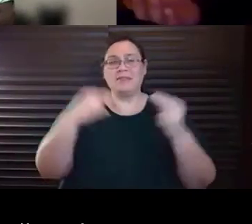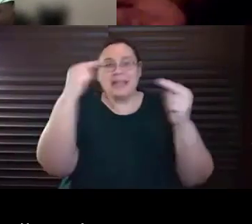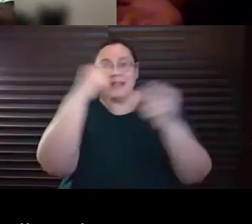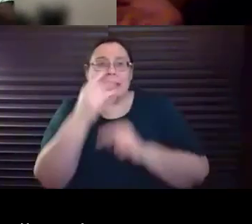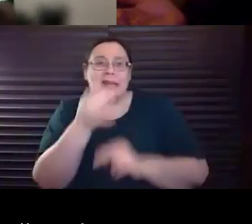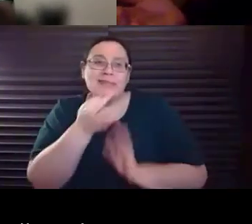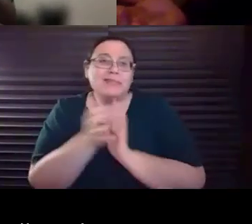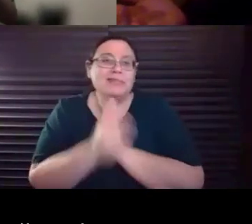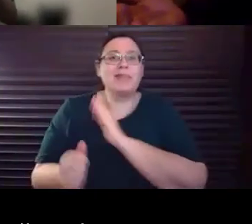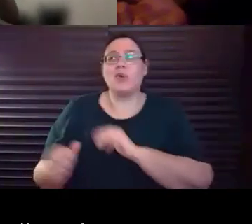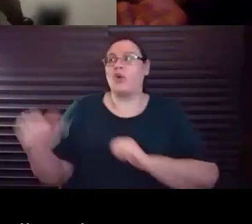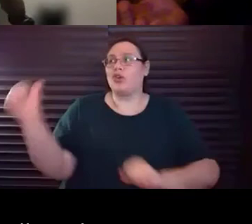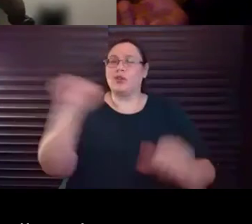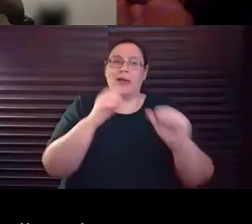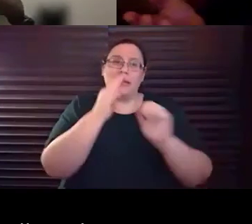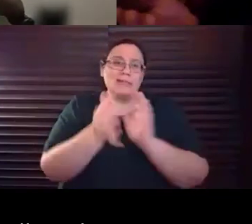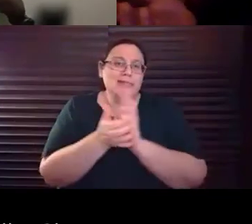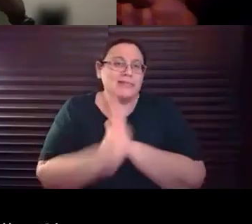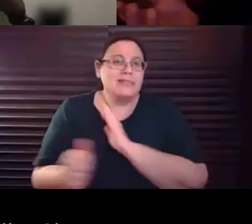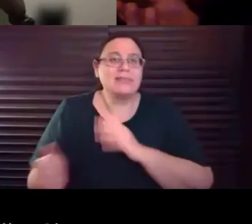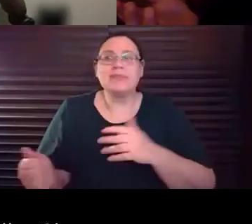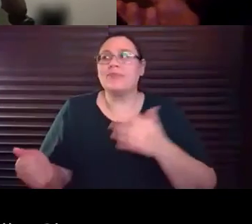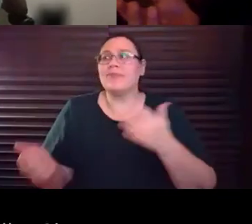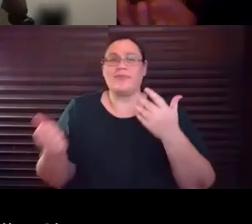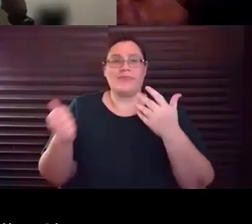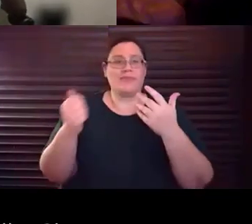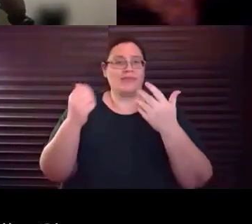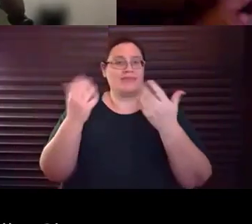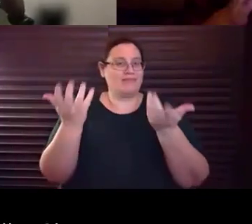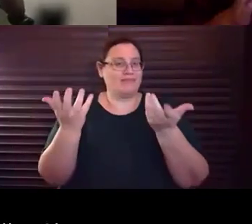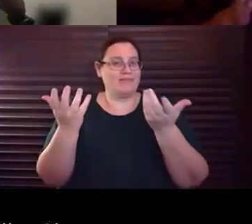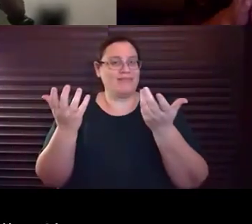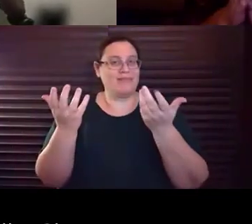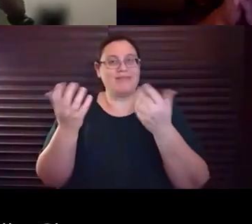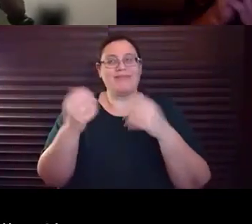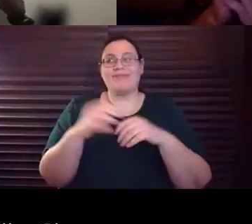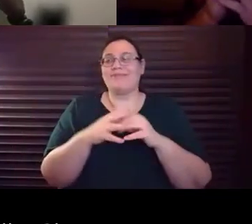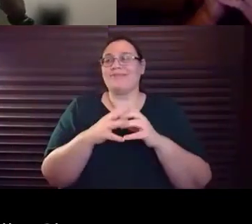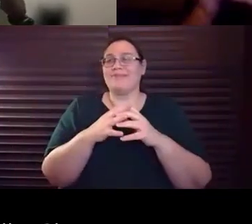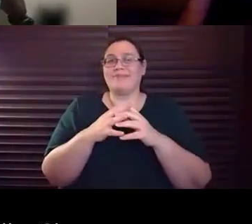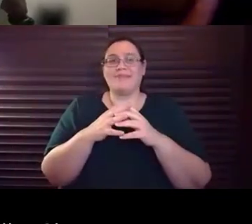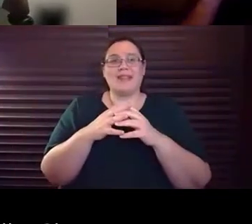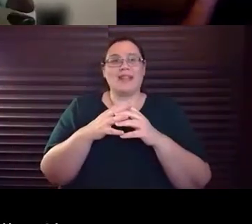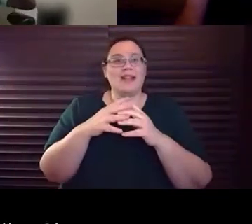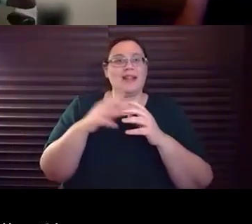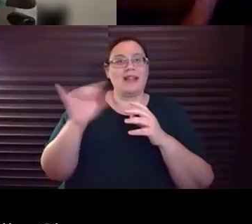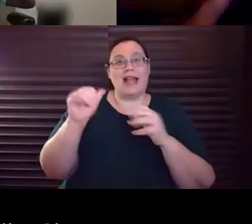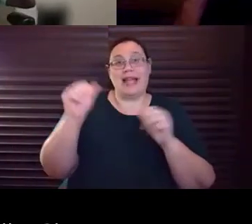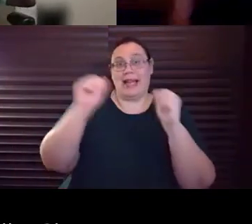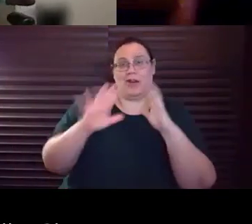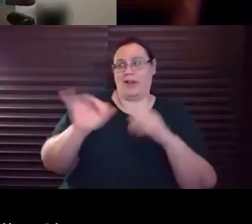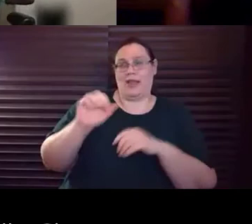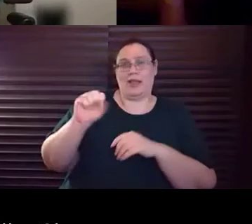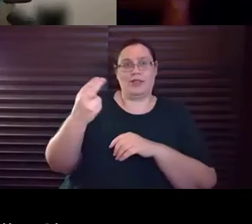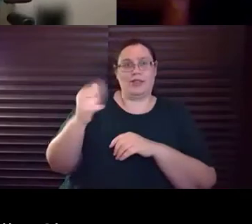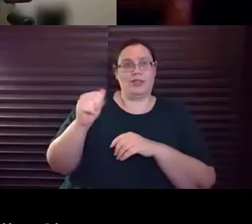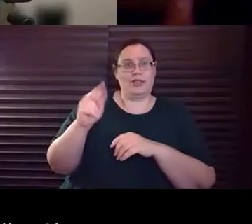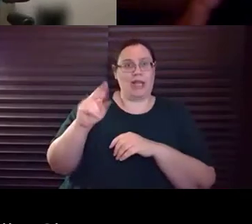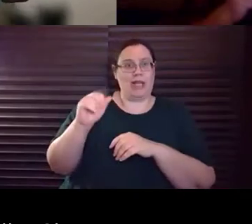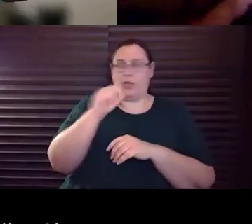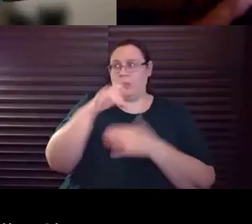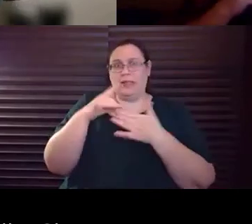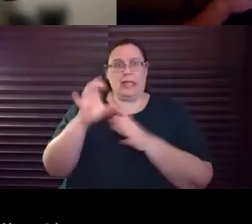come with, when you're awarded an actor like Shannon, like that's just, she's